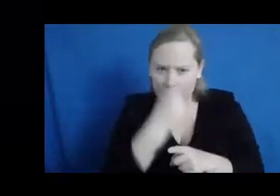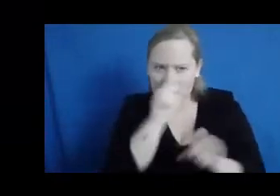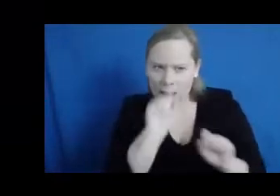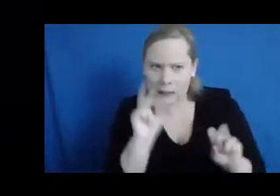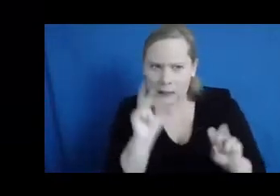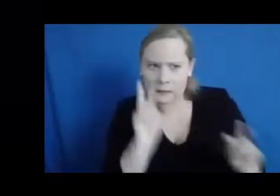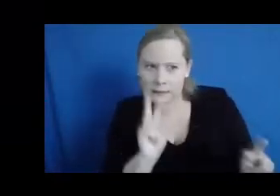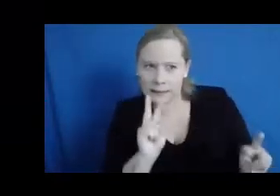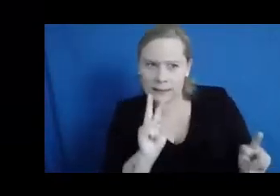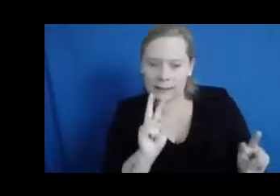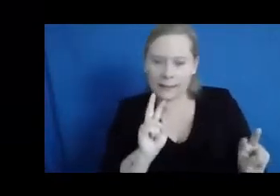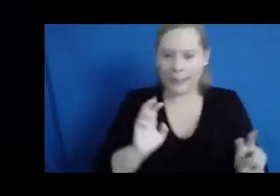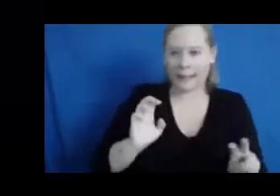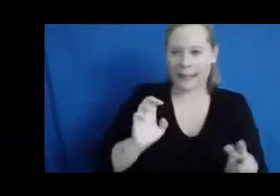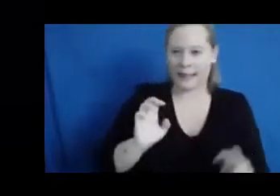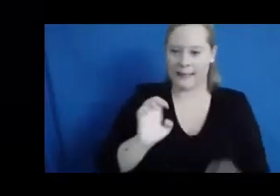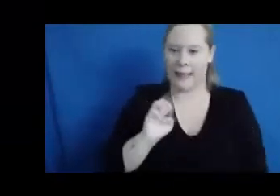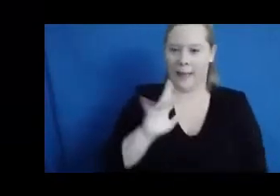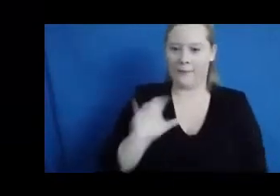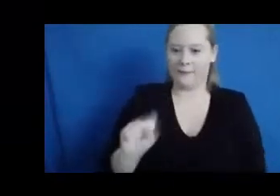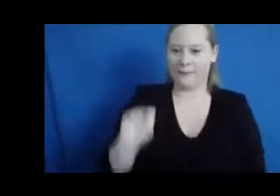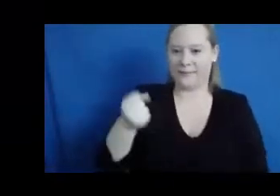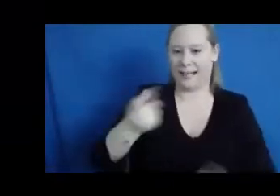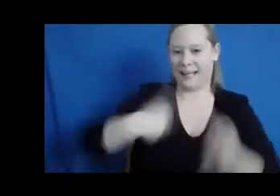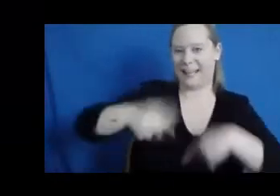Emily's signing. Thank you for doing that.